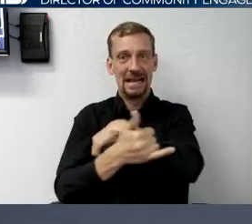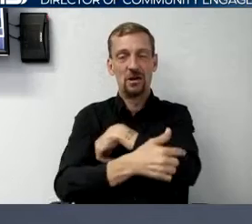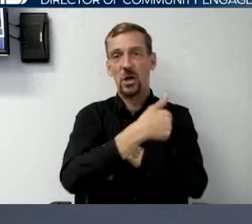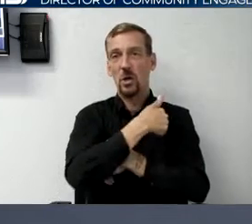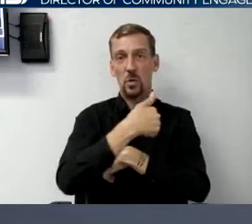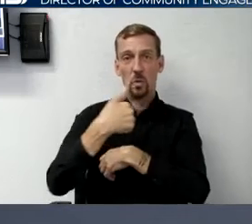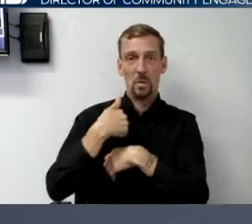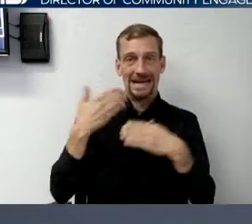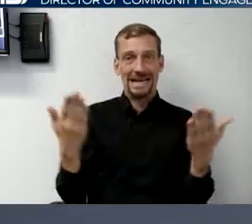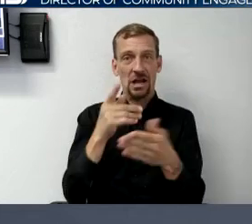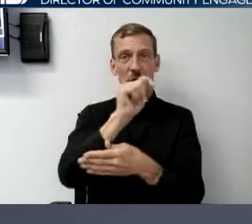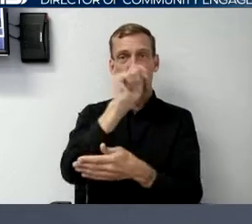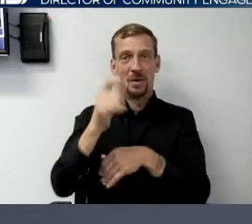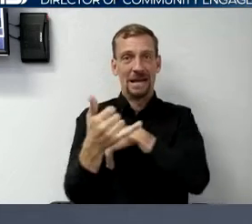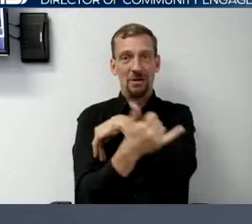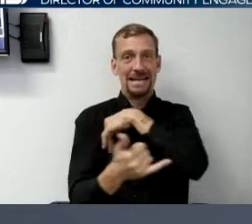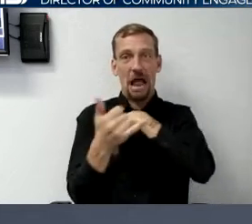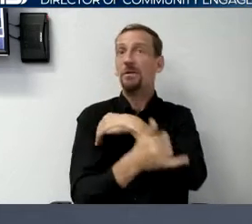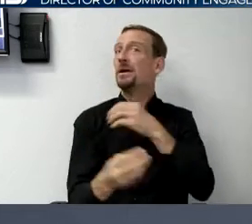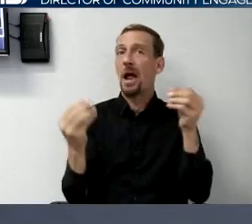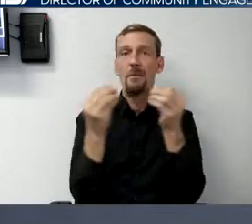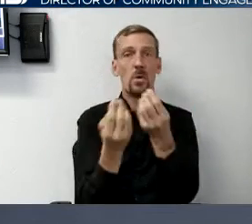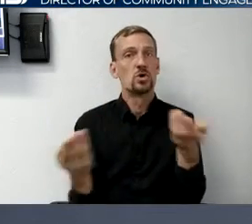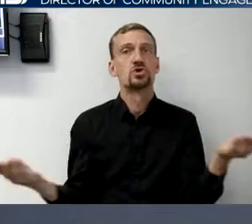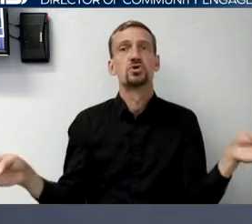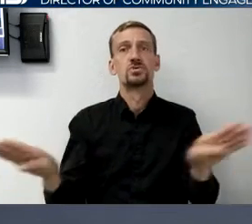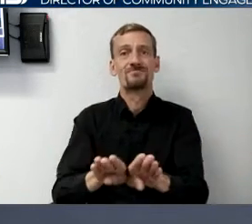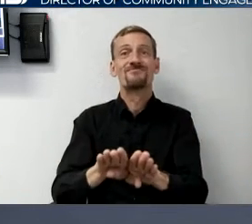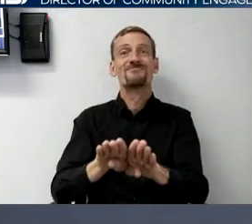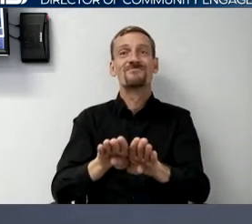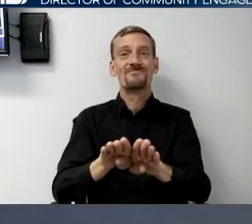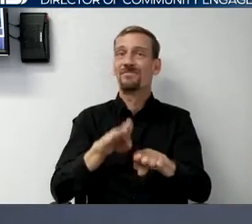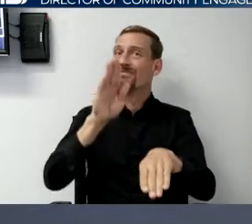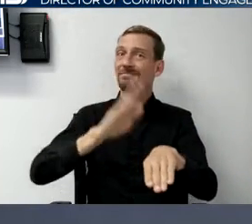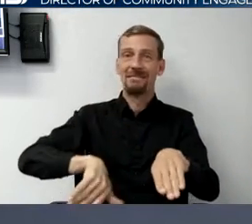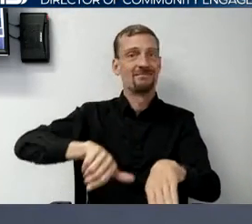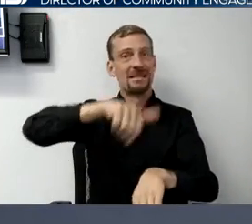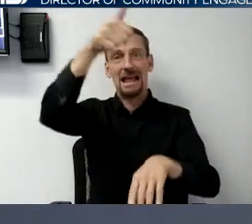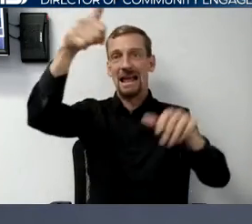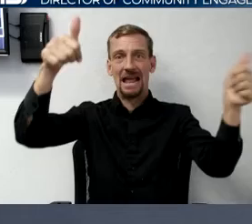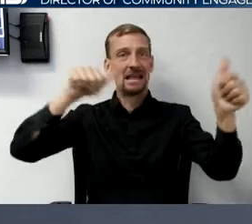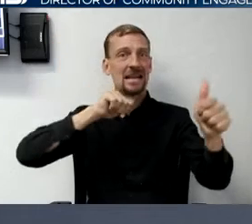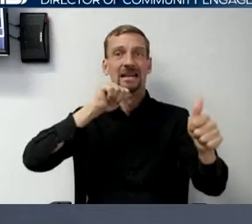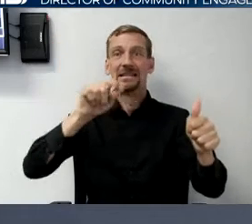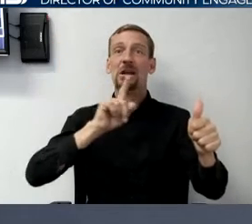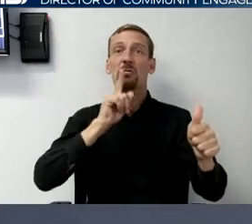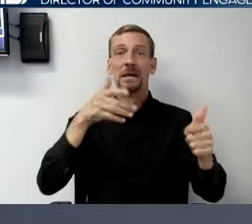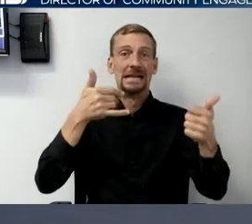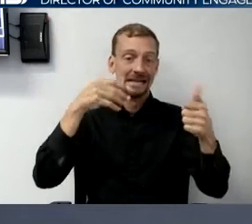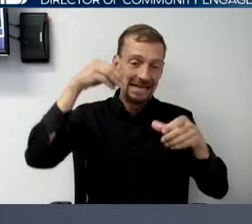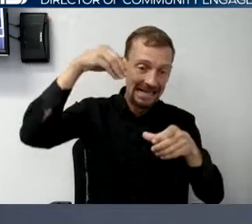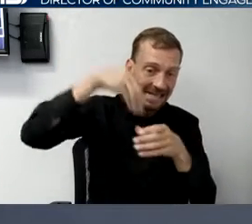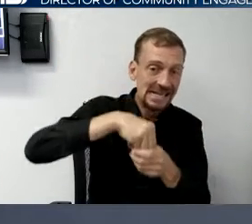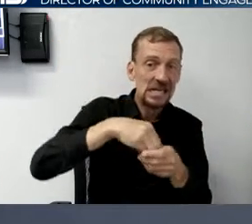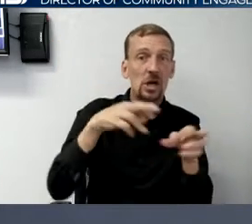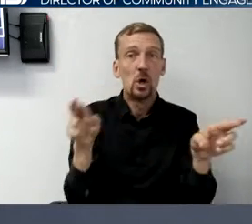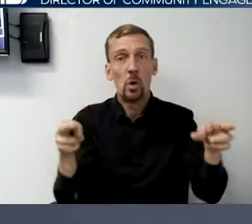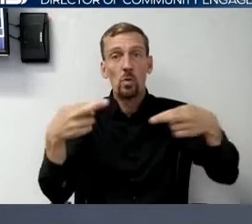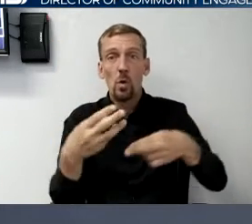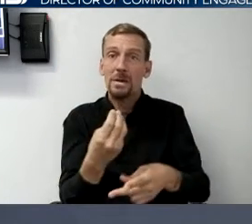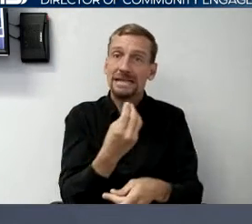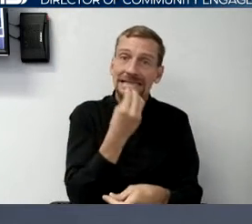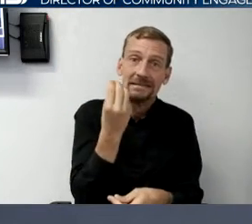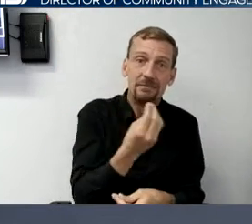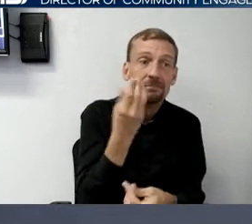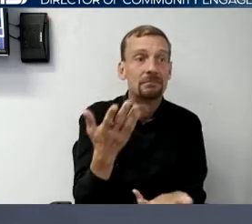shut down from a business and societal standpoint, not allowed to have in-room